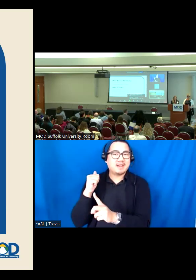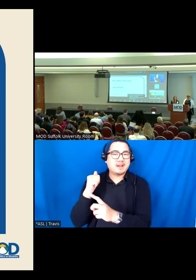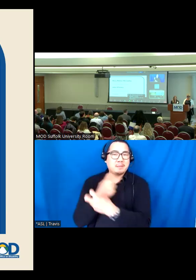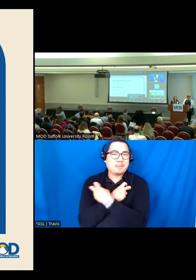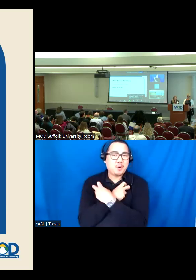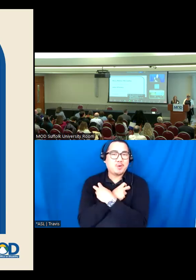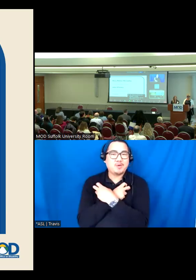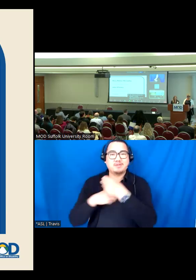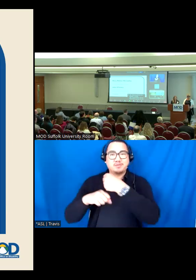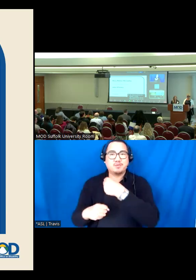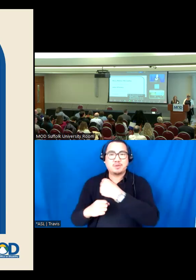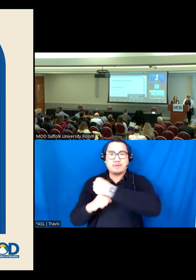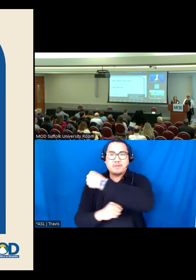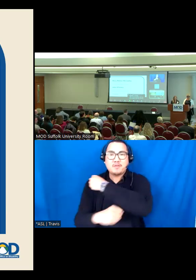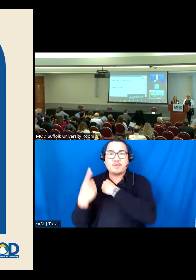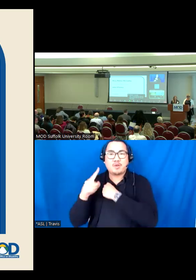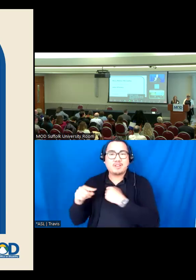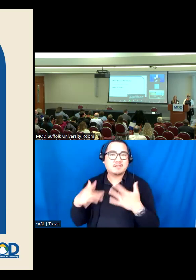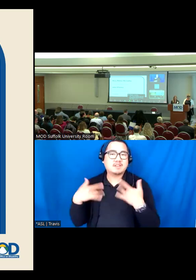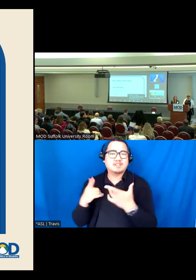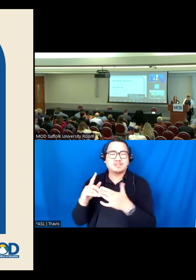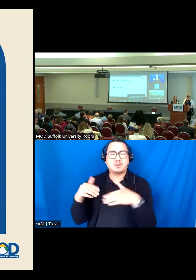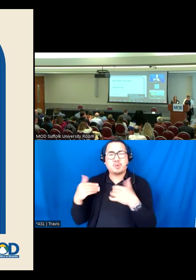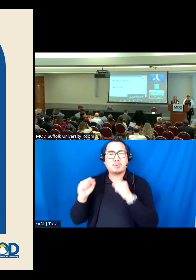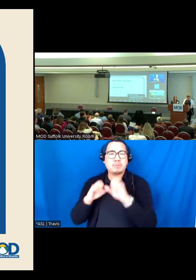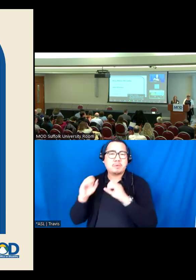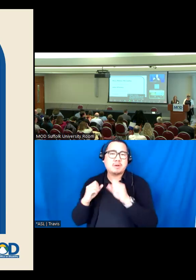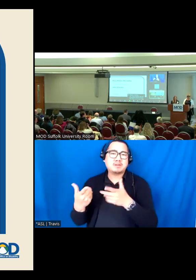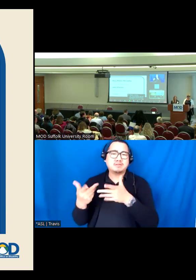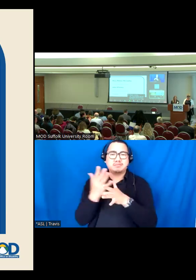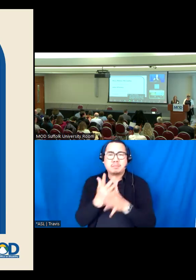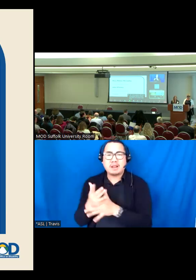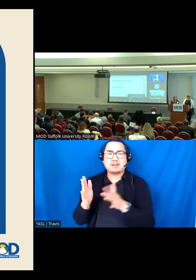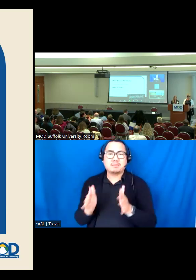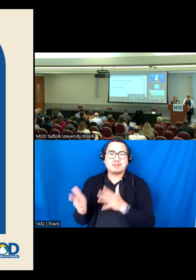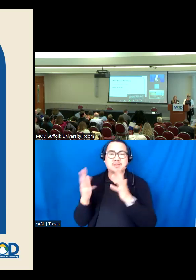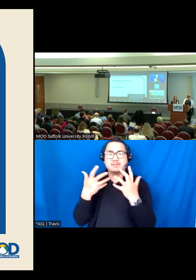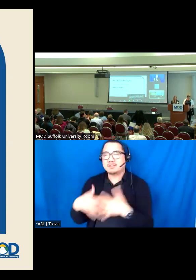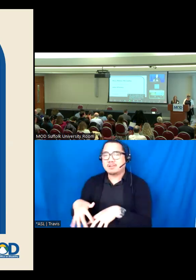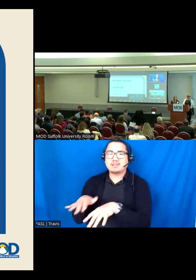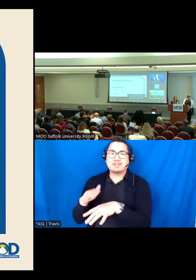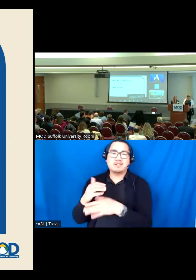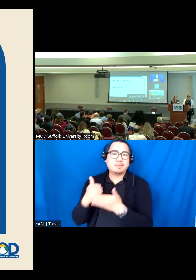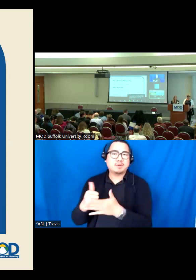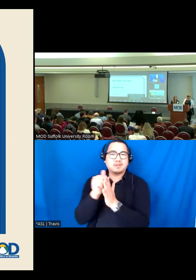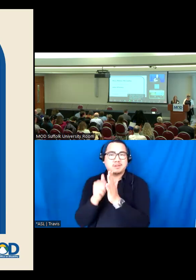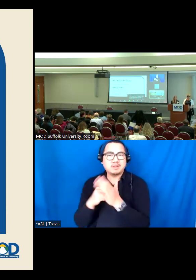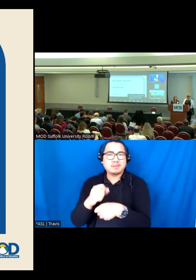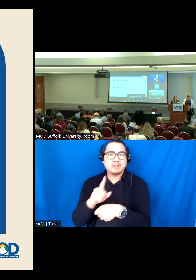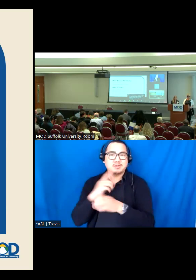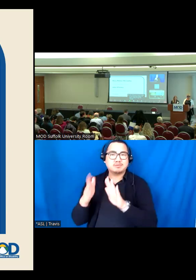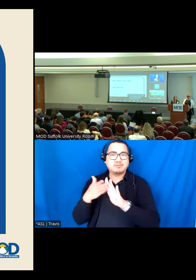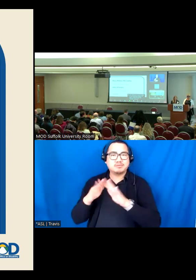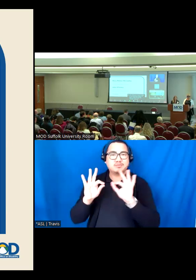a lot of work to plan, to put everything through for today, putting through the schedule, executing it, and making